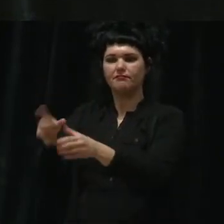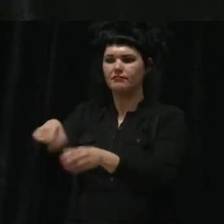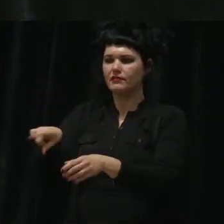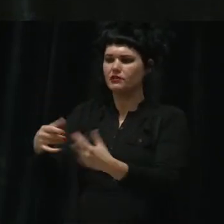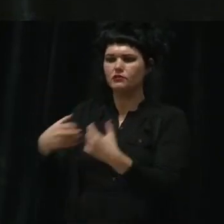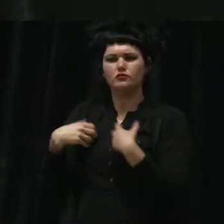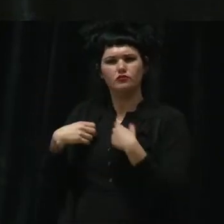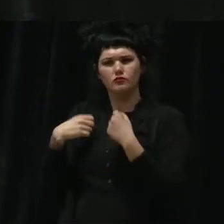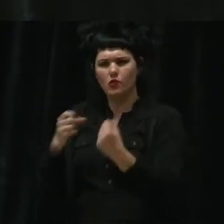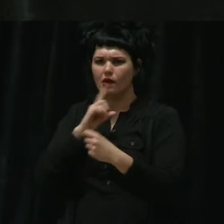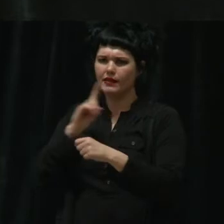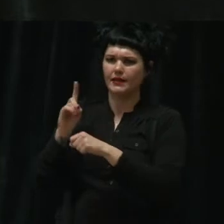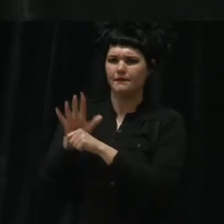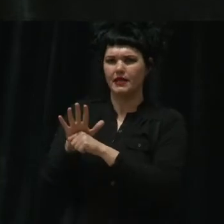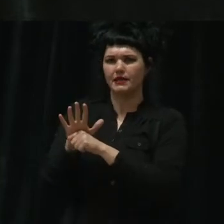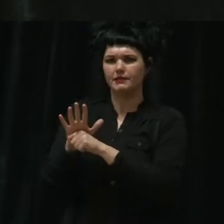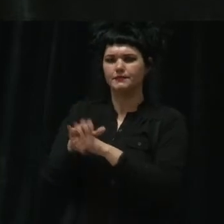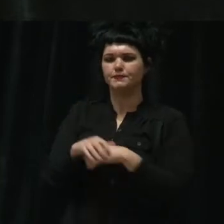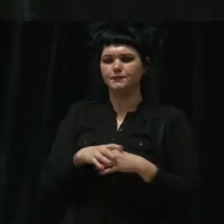strongly committed.